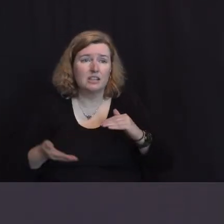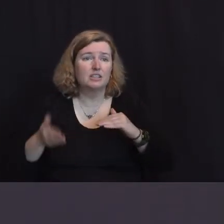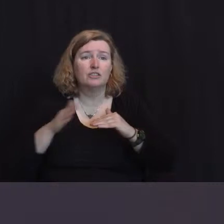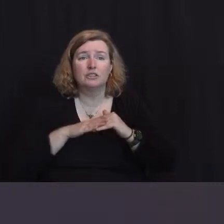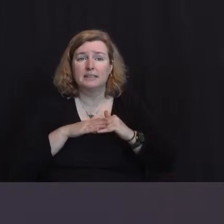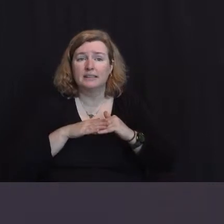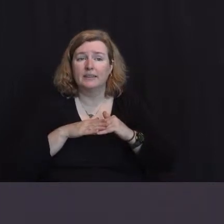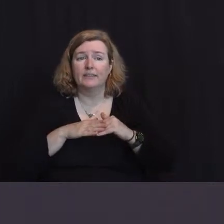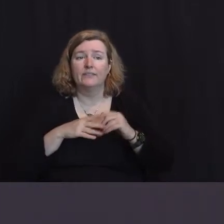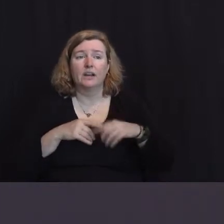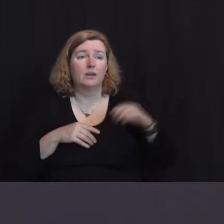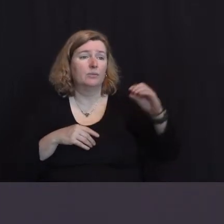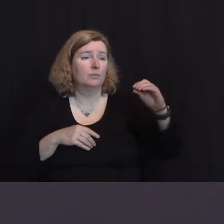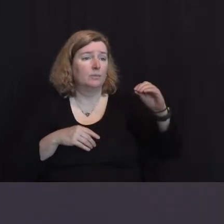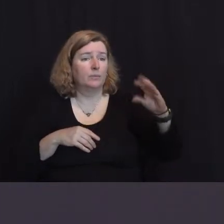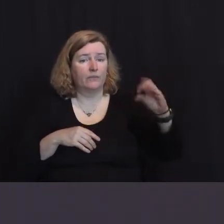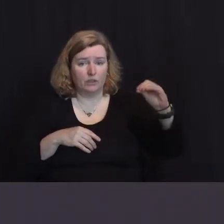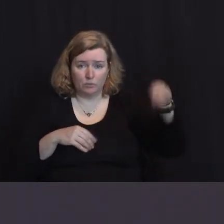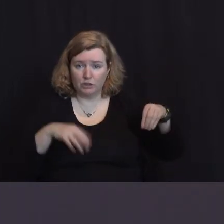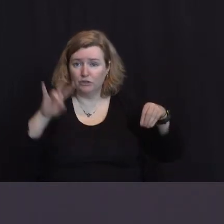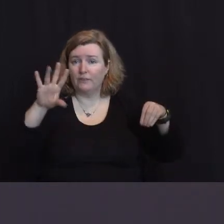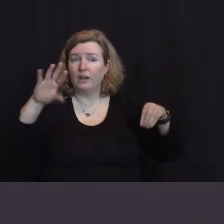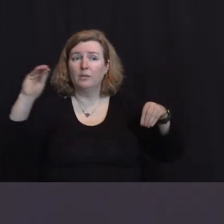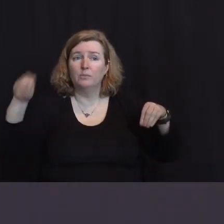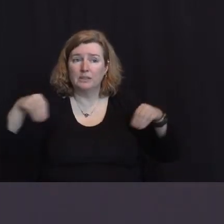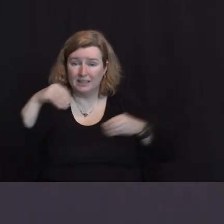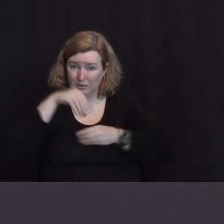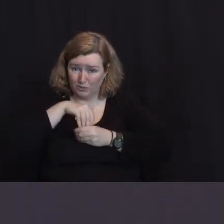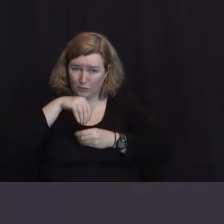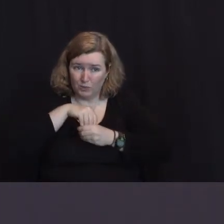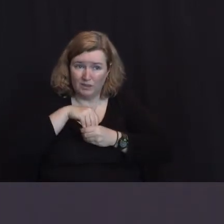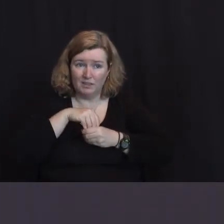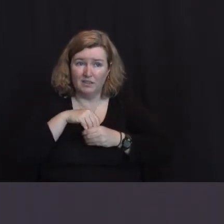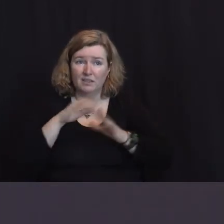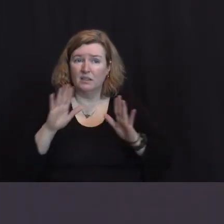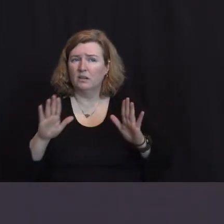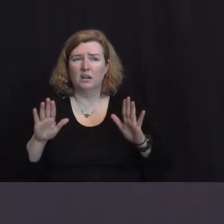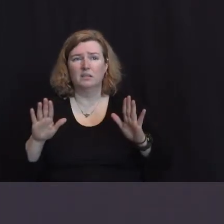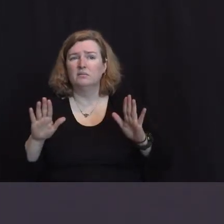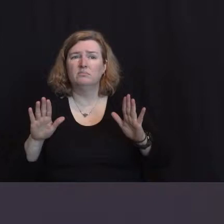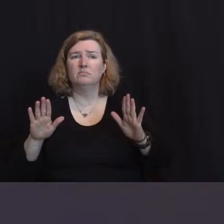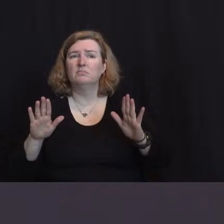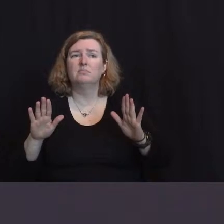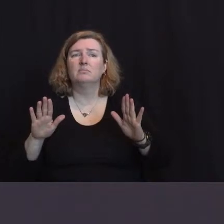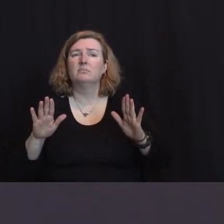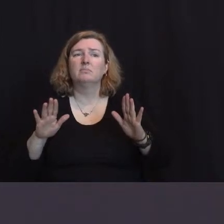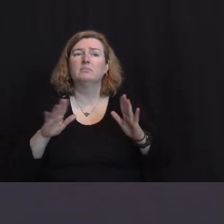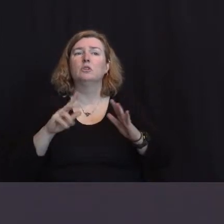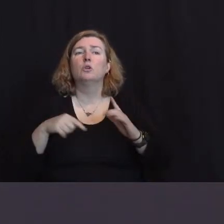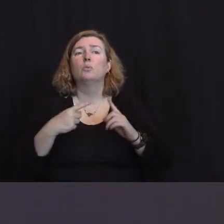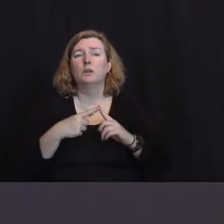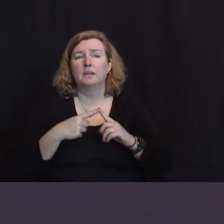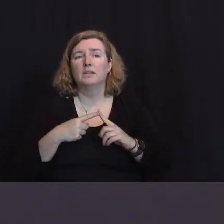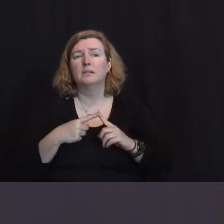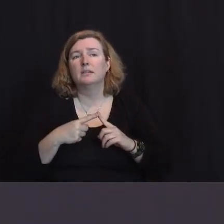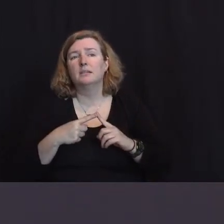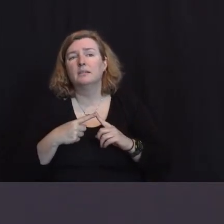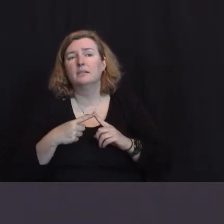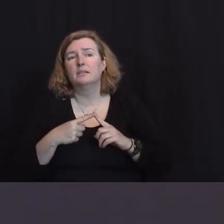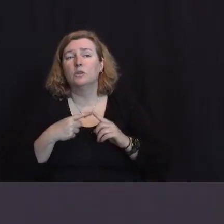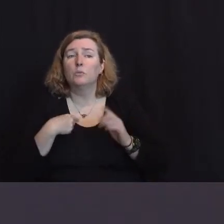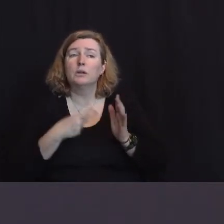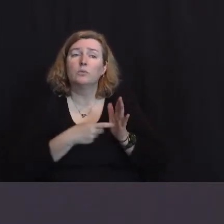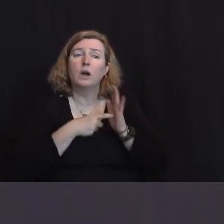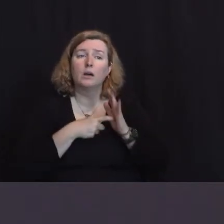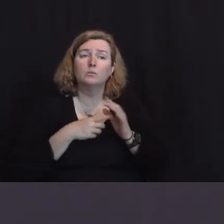seating, which we are now allowing as of Friday, that lack of that was shrinking the denominator,